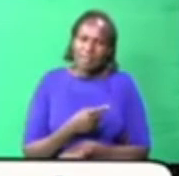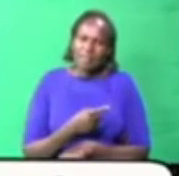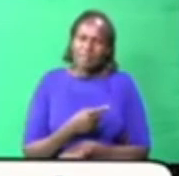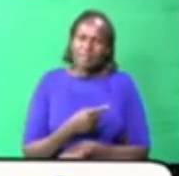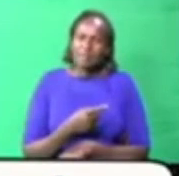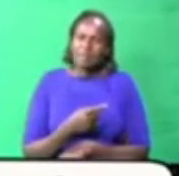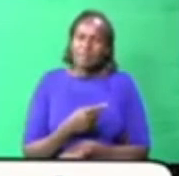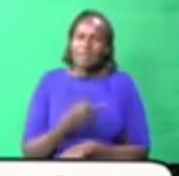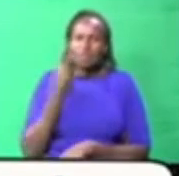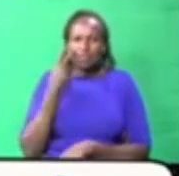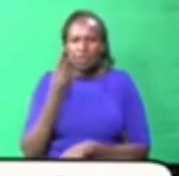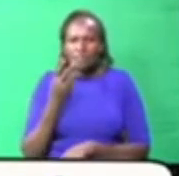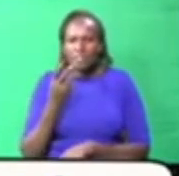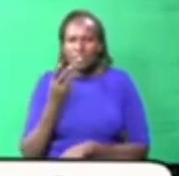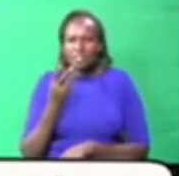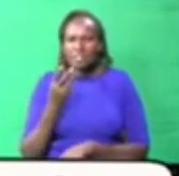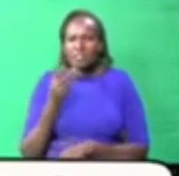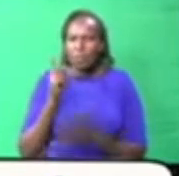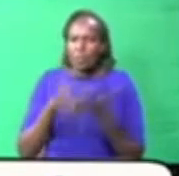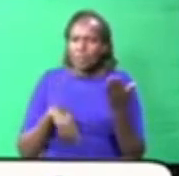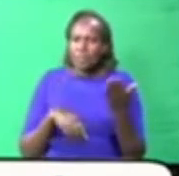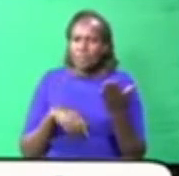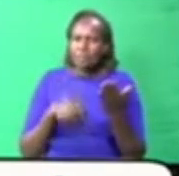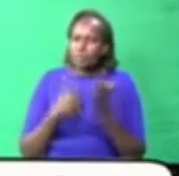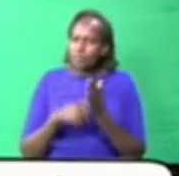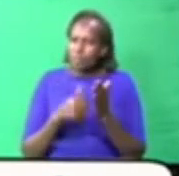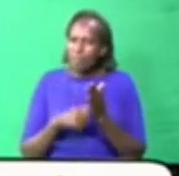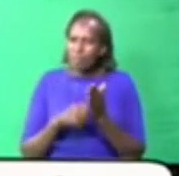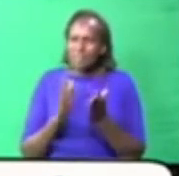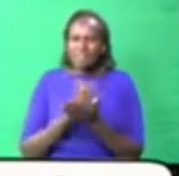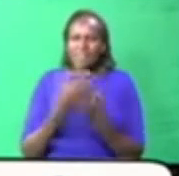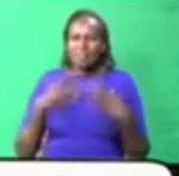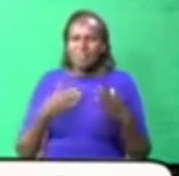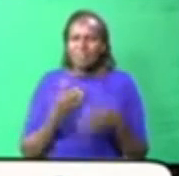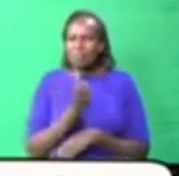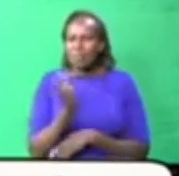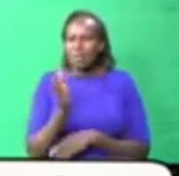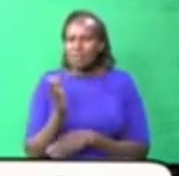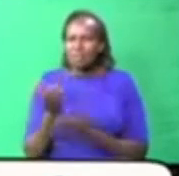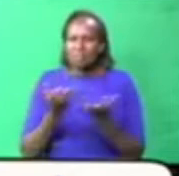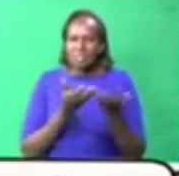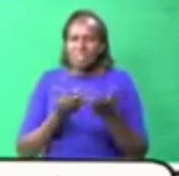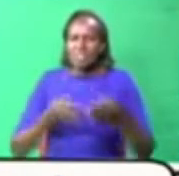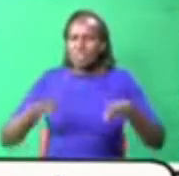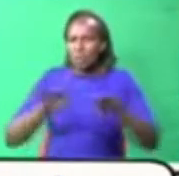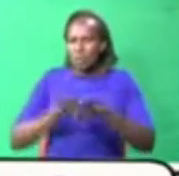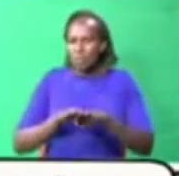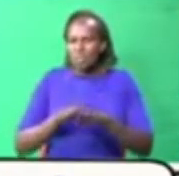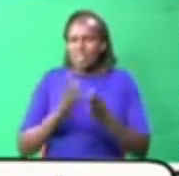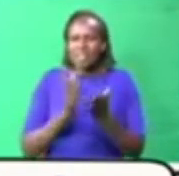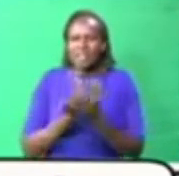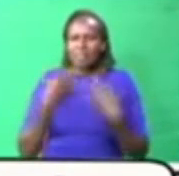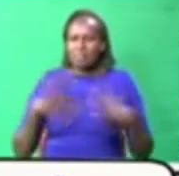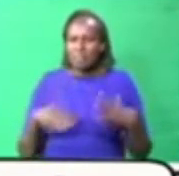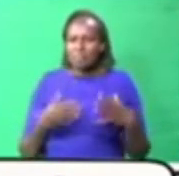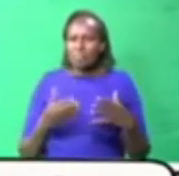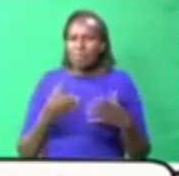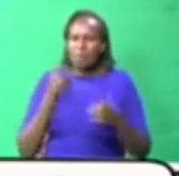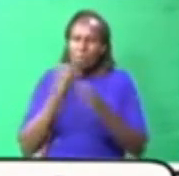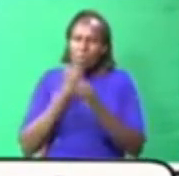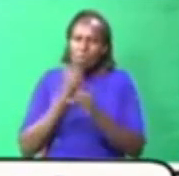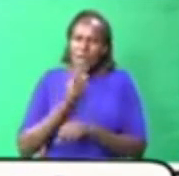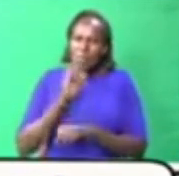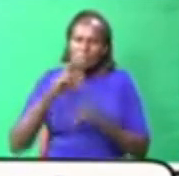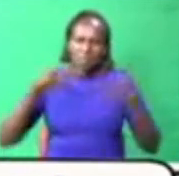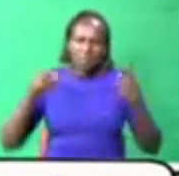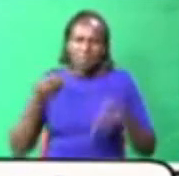You have seen a nosedive in profits. Wengine hata kuna branches za biashara kumefunga. Wengine hata una manage kazi yako ile tu ya kutafuta